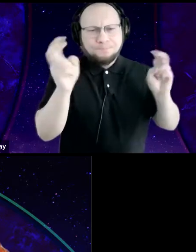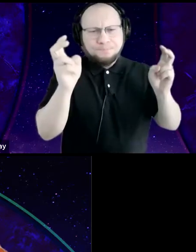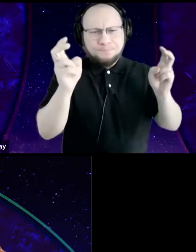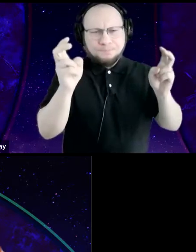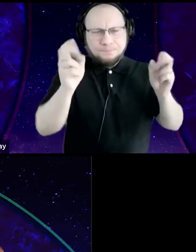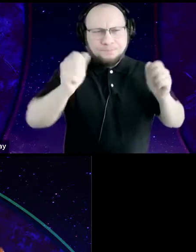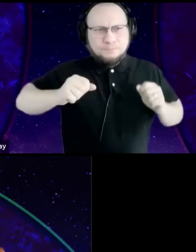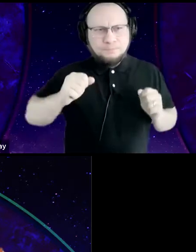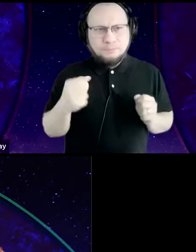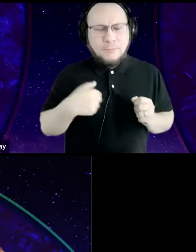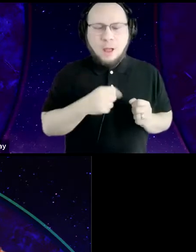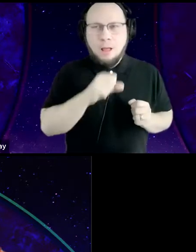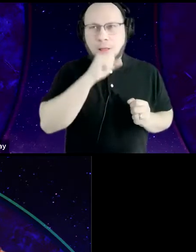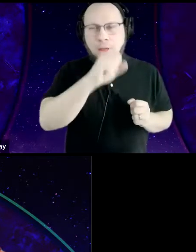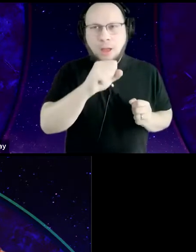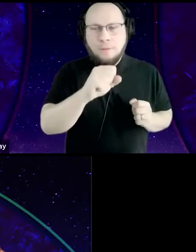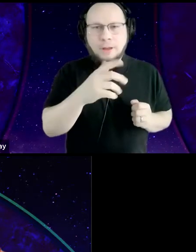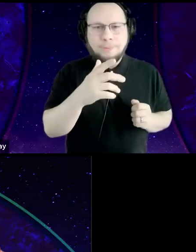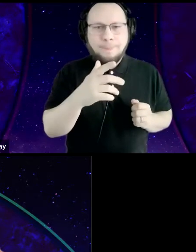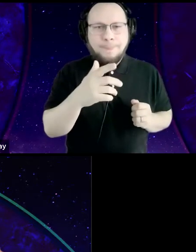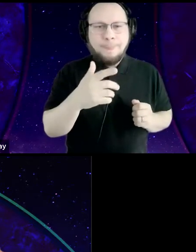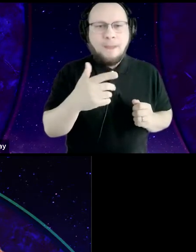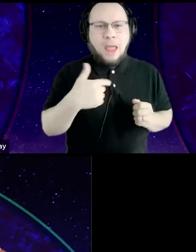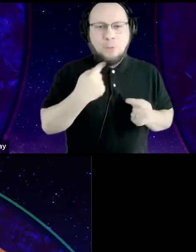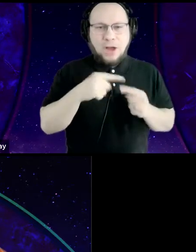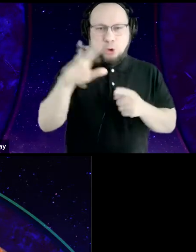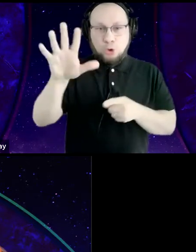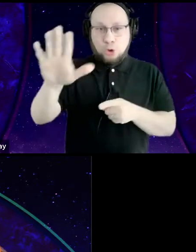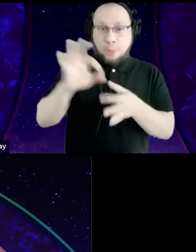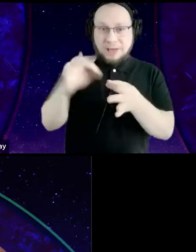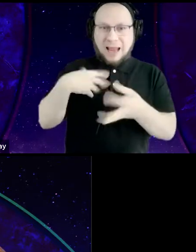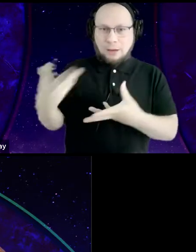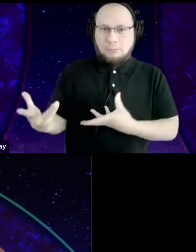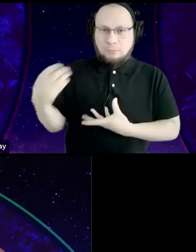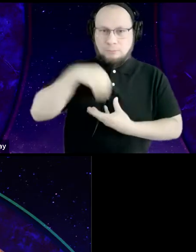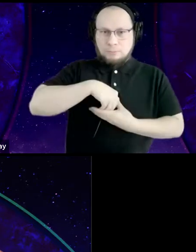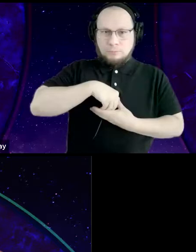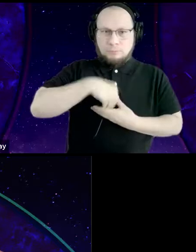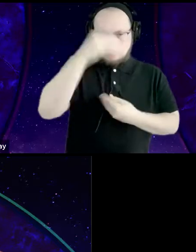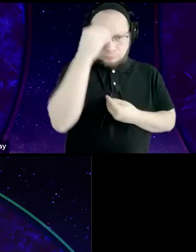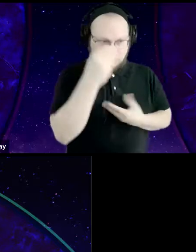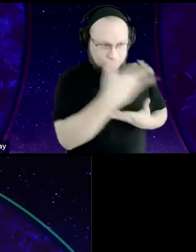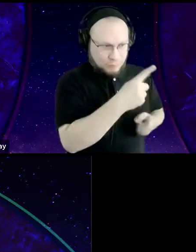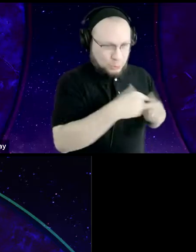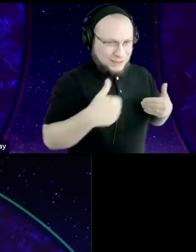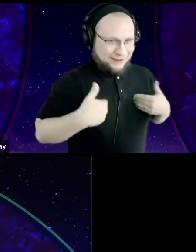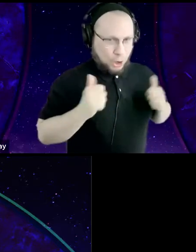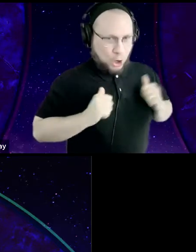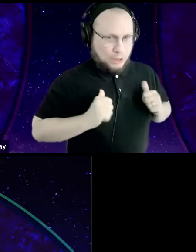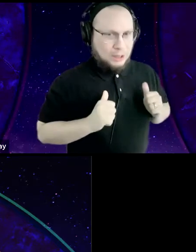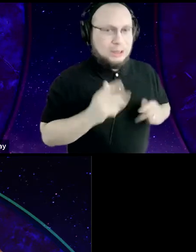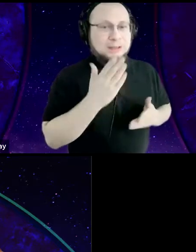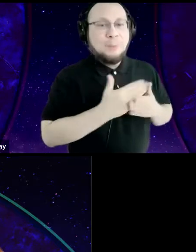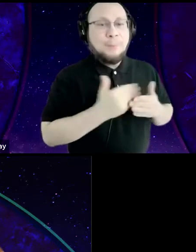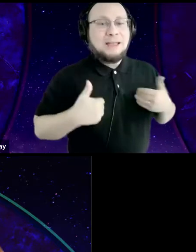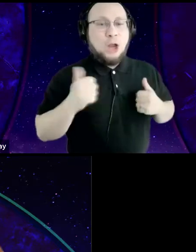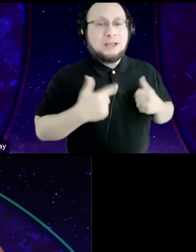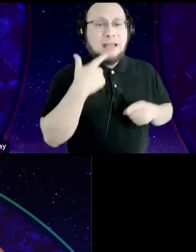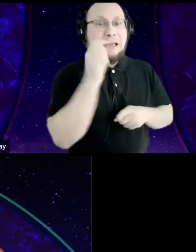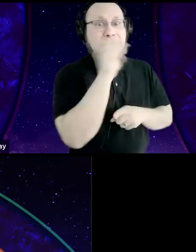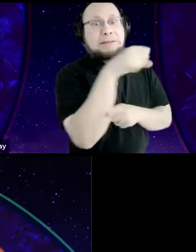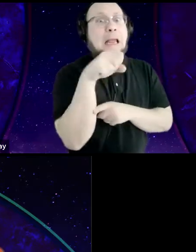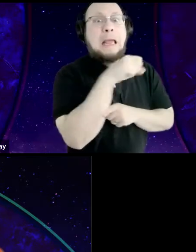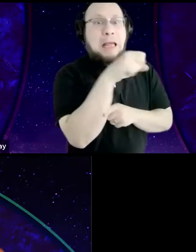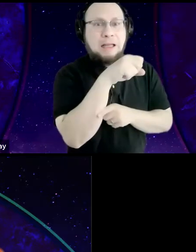try to echo, especially when I talk to young artists, like fresh out of school, I'm so eager to say yes to everything and be grateful to be